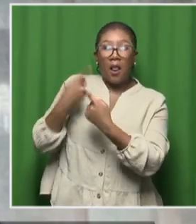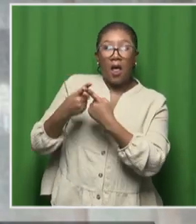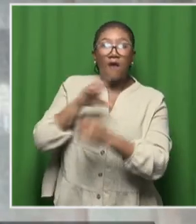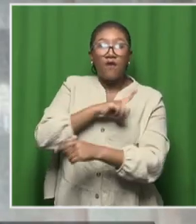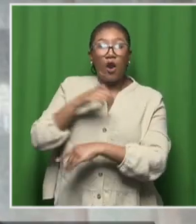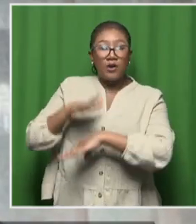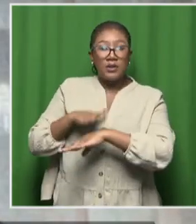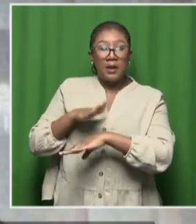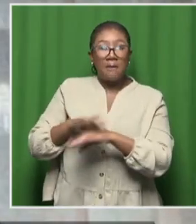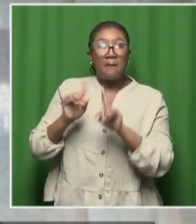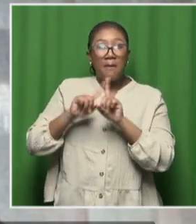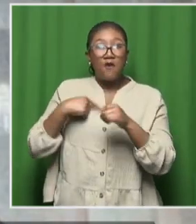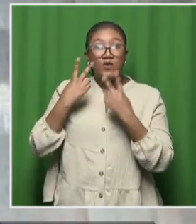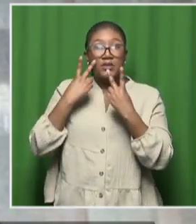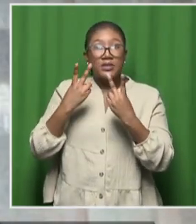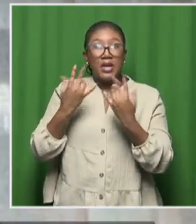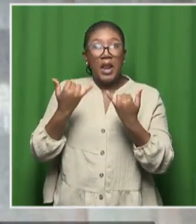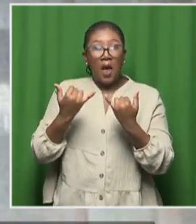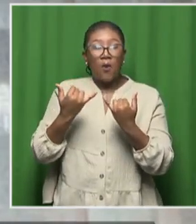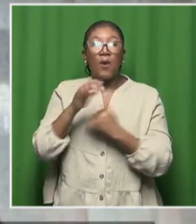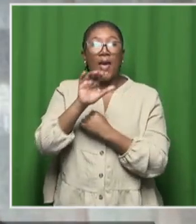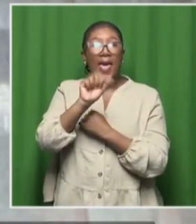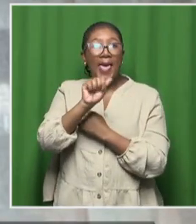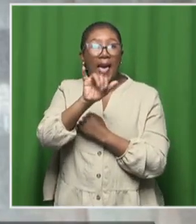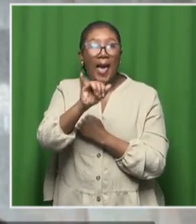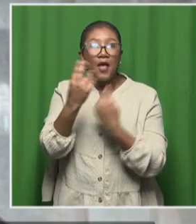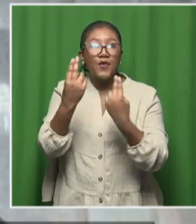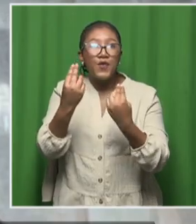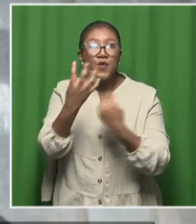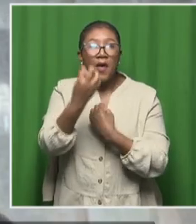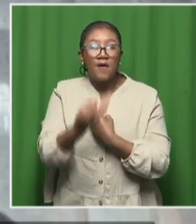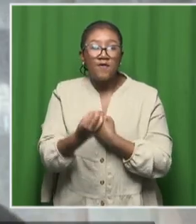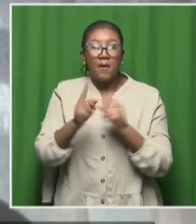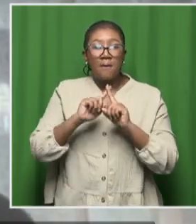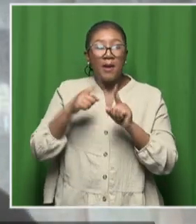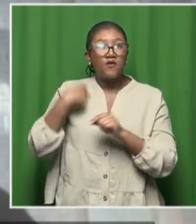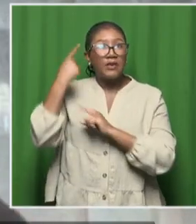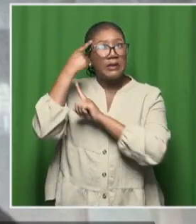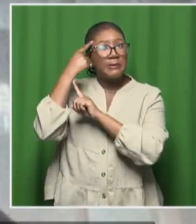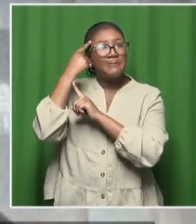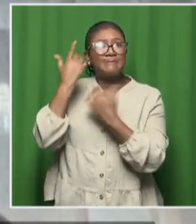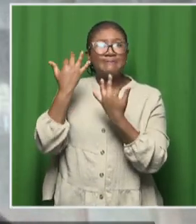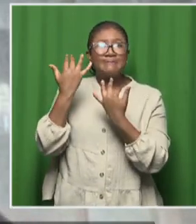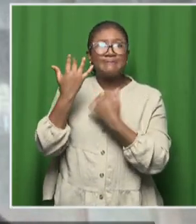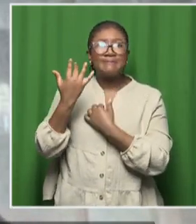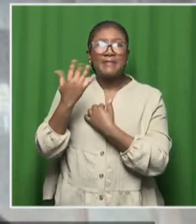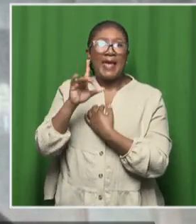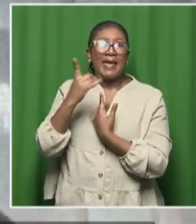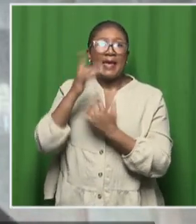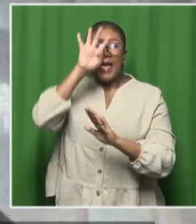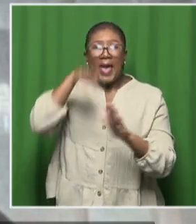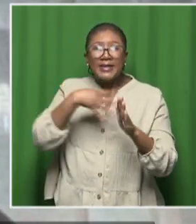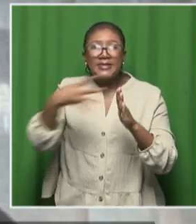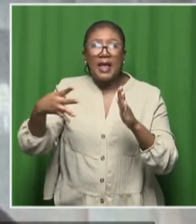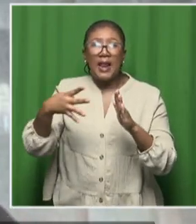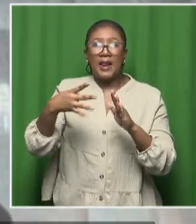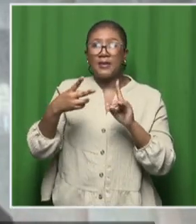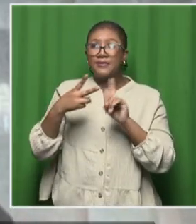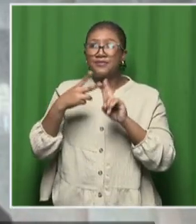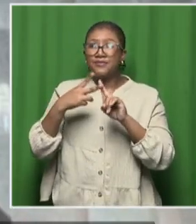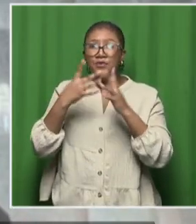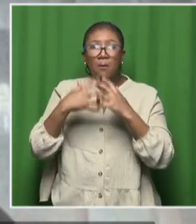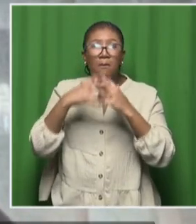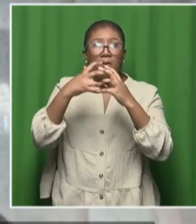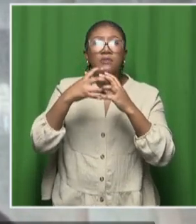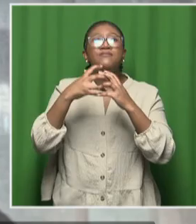famous with the boom of, like, you know, AI happening, right? So if you think about it, just making Excel sheets and making graphs and